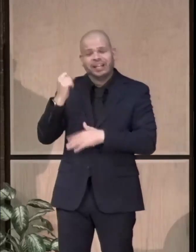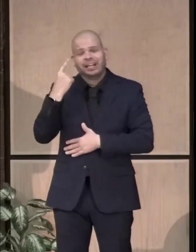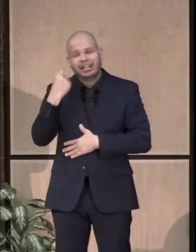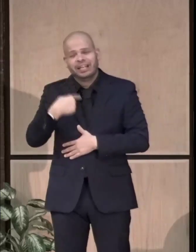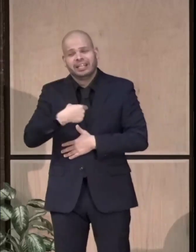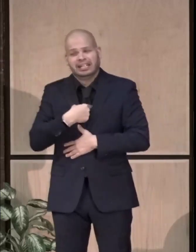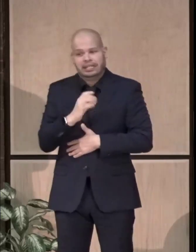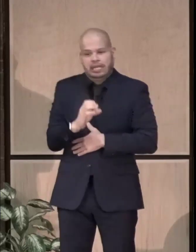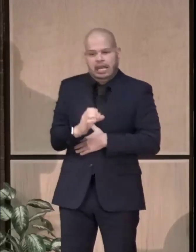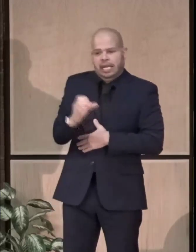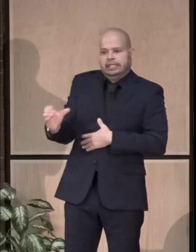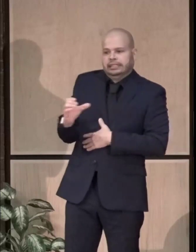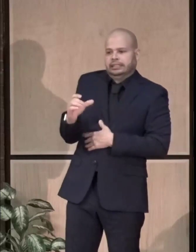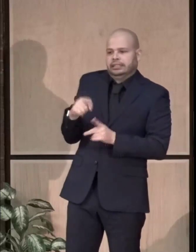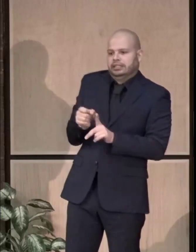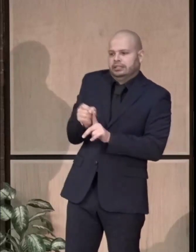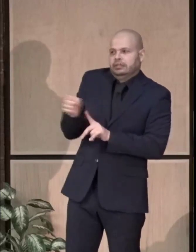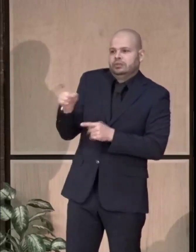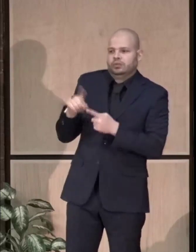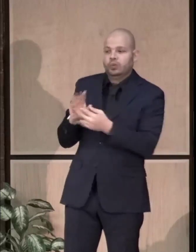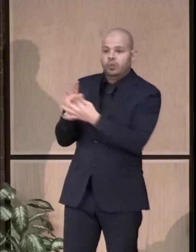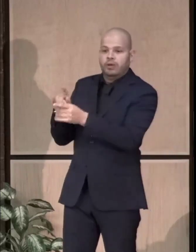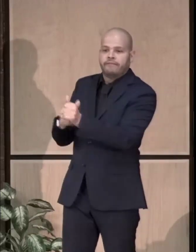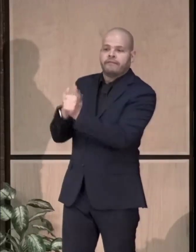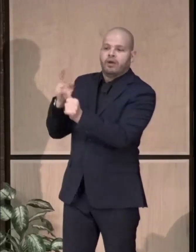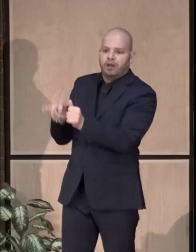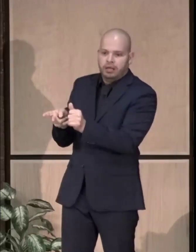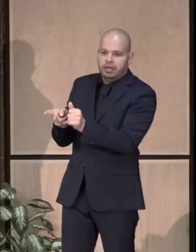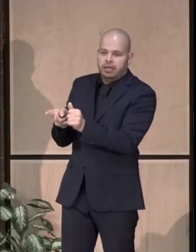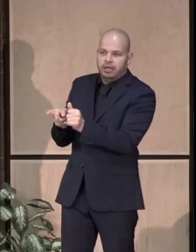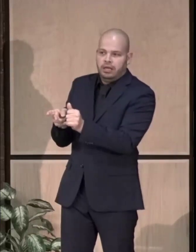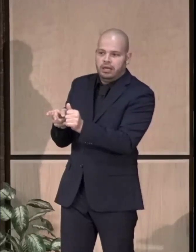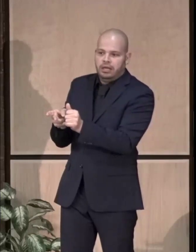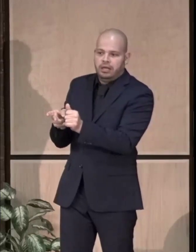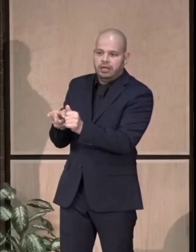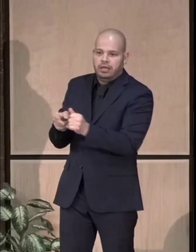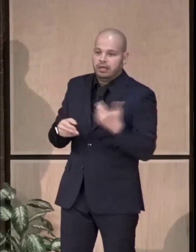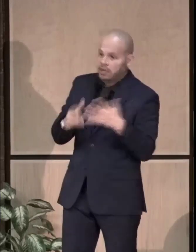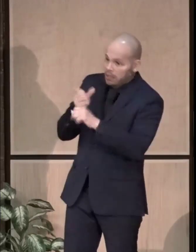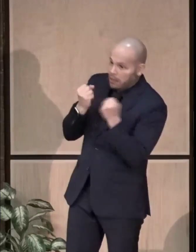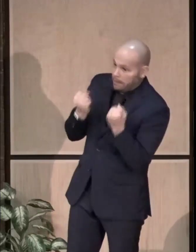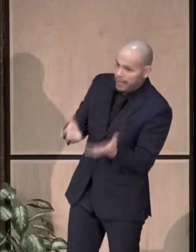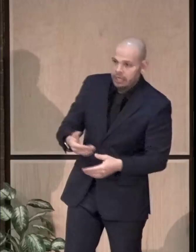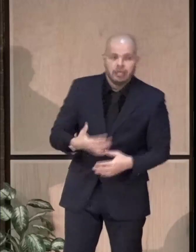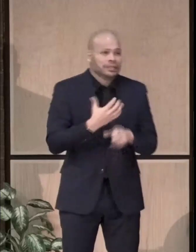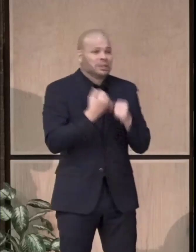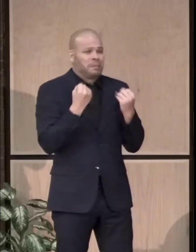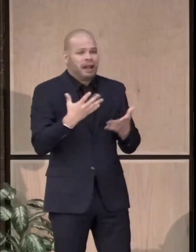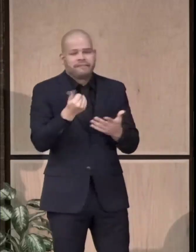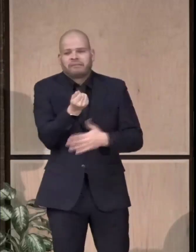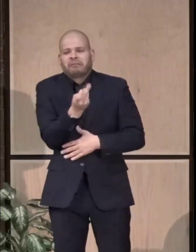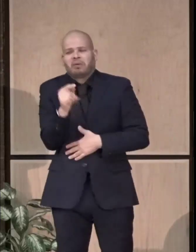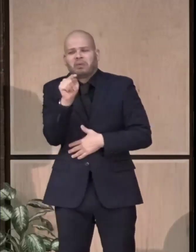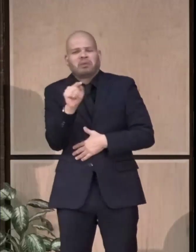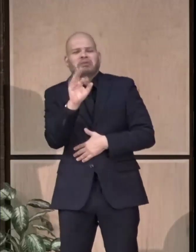his profile. Okay. And you received a number of those, correct? I don't remember the exact number, but yes, a few.